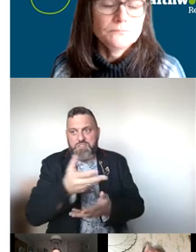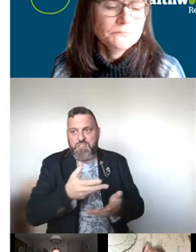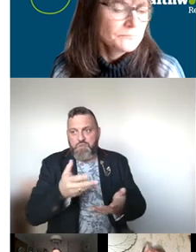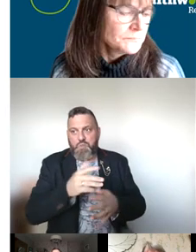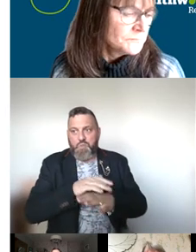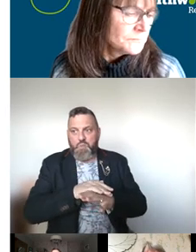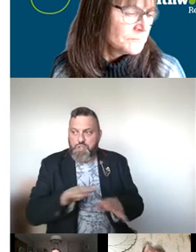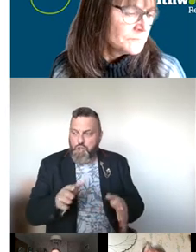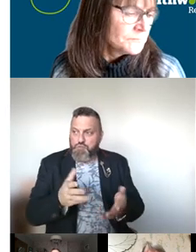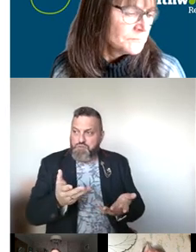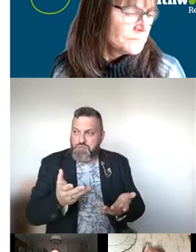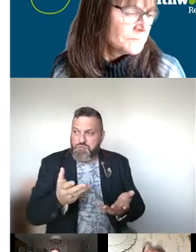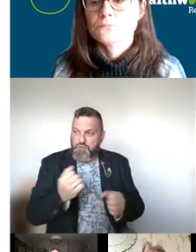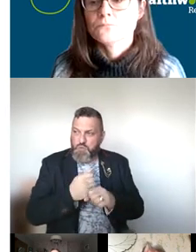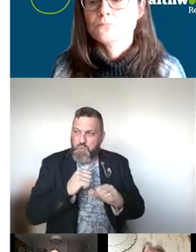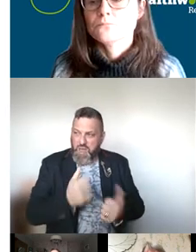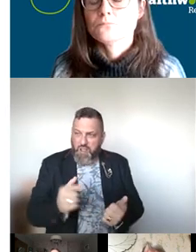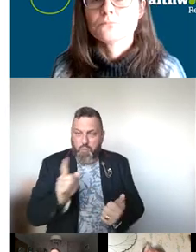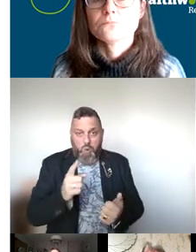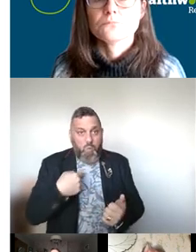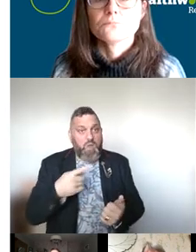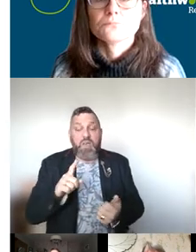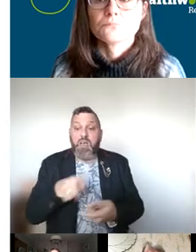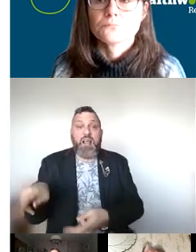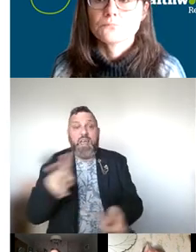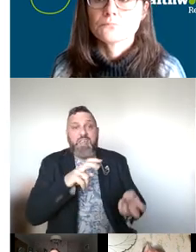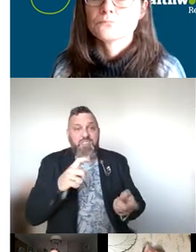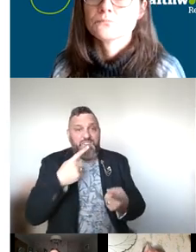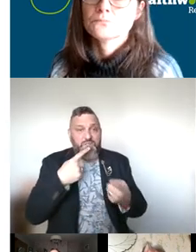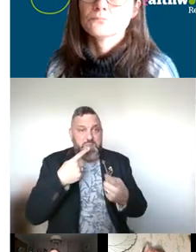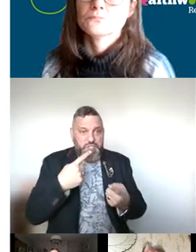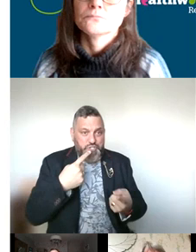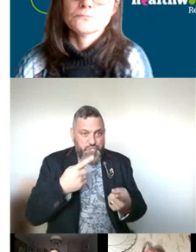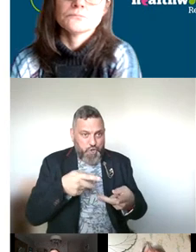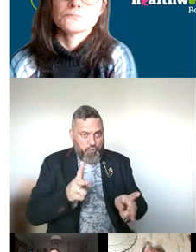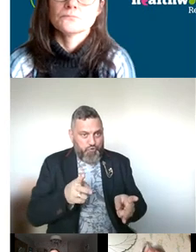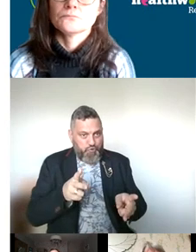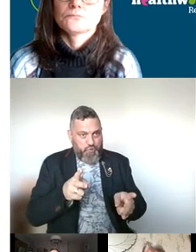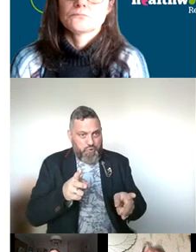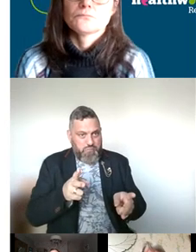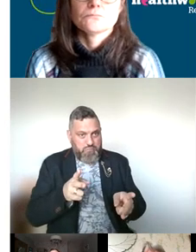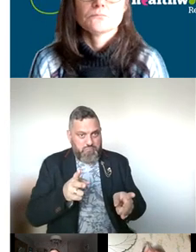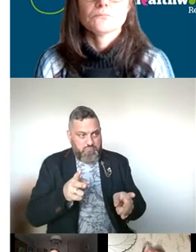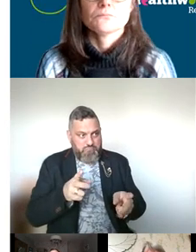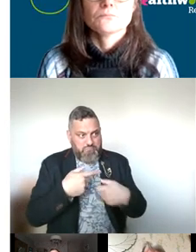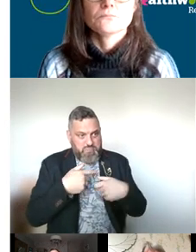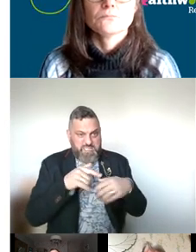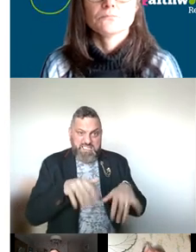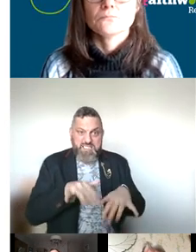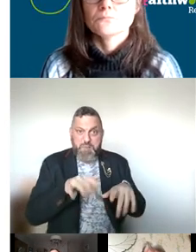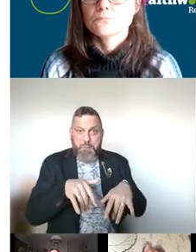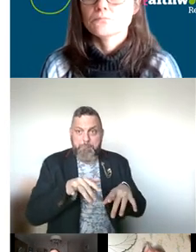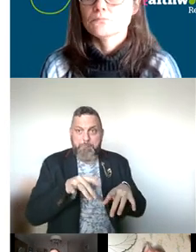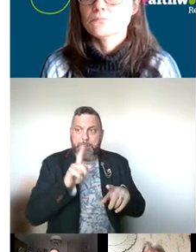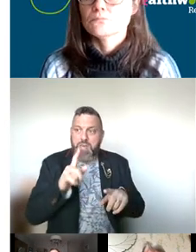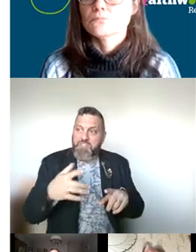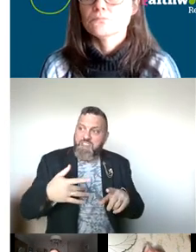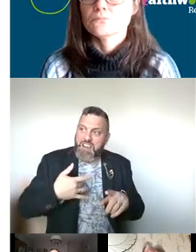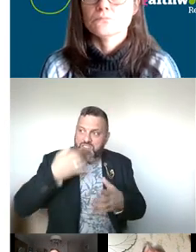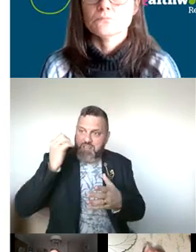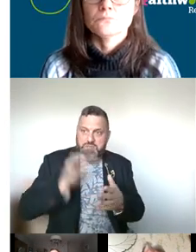well, we gather a lot of data and information within our systems, but we often miss out on that lived